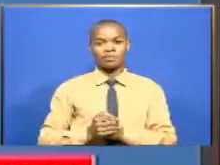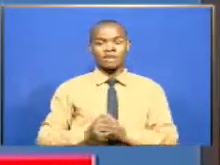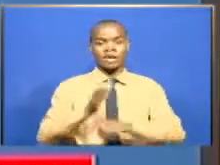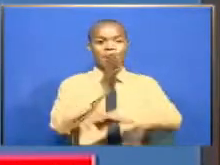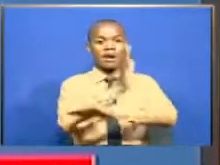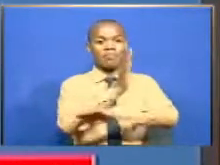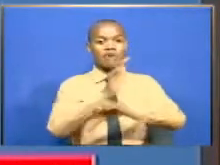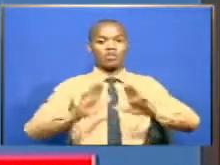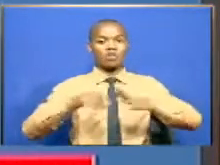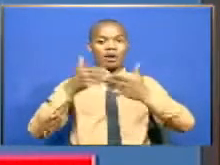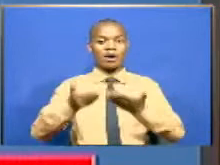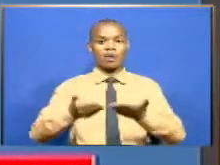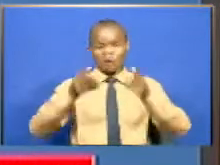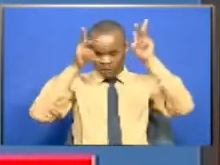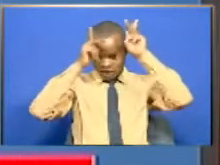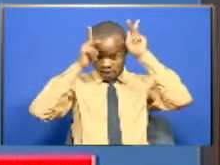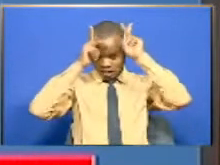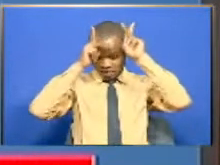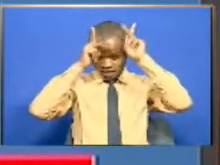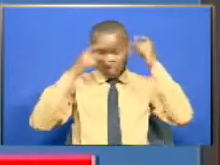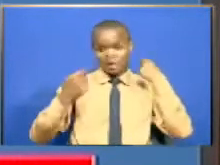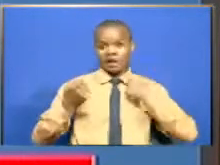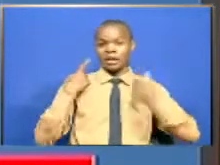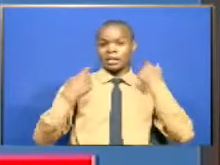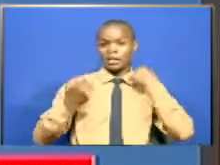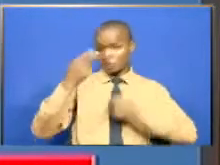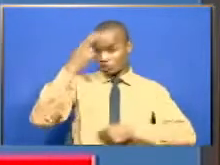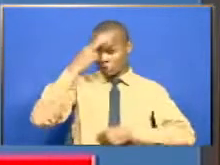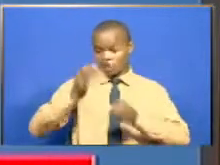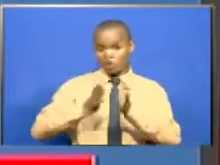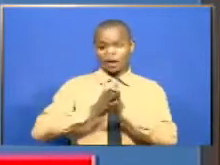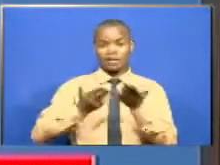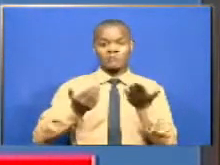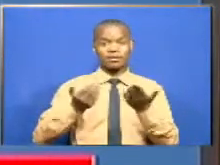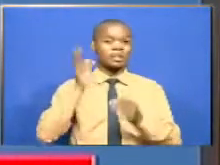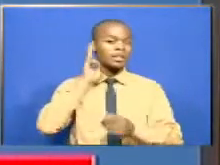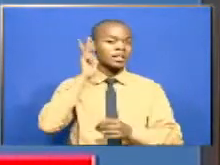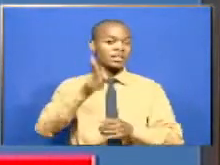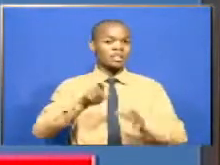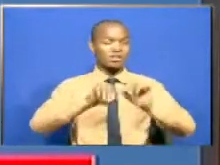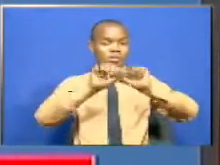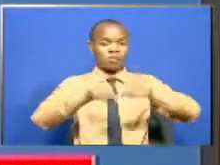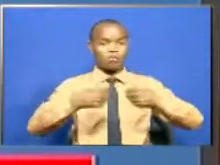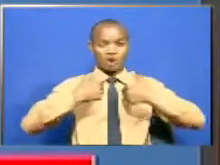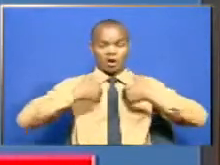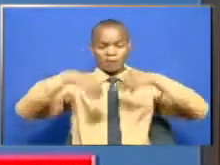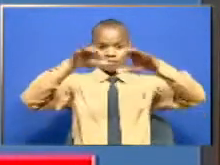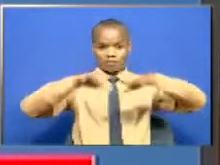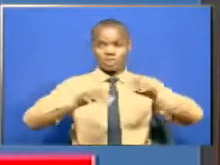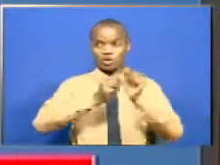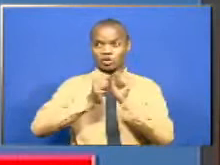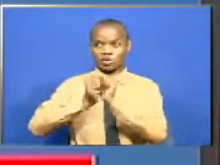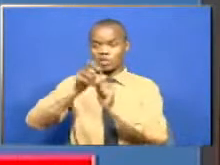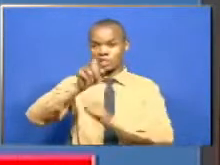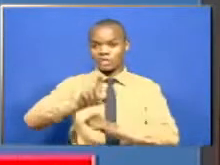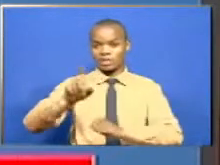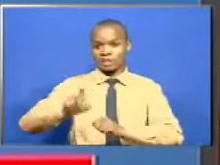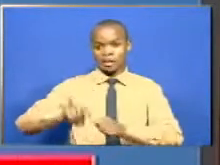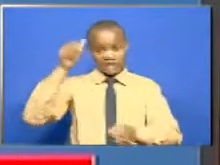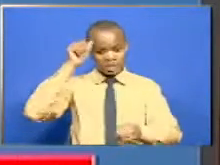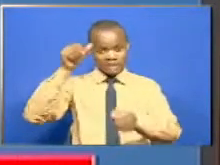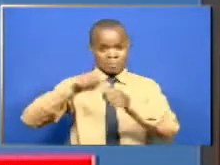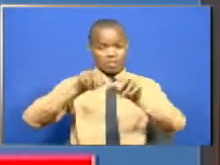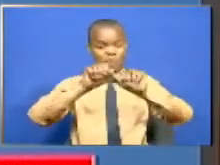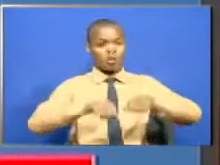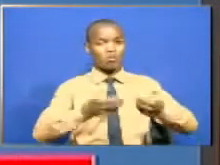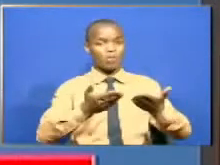where Kakamega, Kericho, Narok and Kisii will be having showers accompanied by thunderstorms. Remember to keep warm in this region.